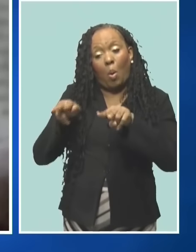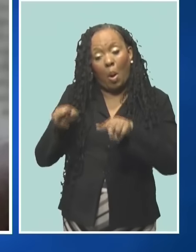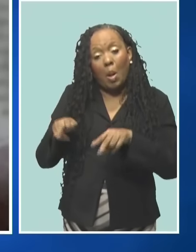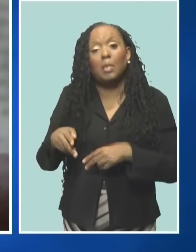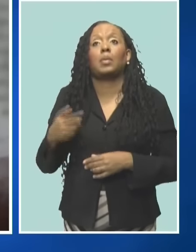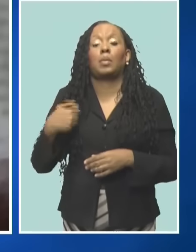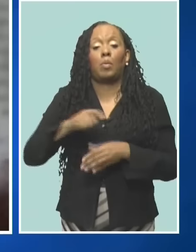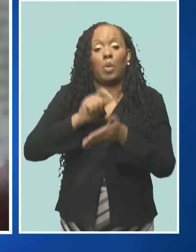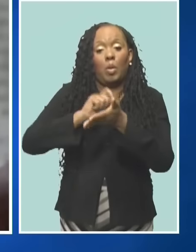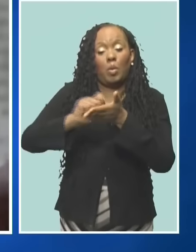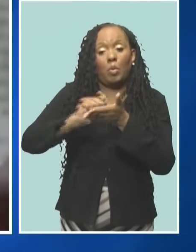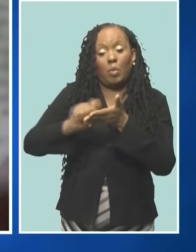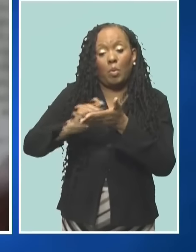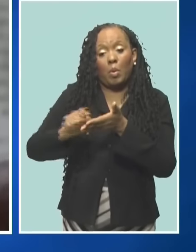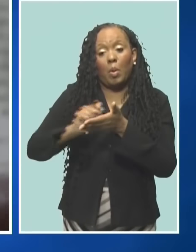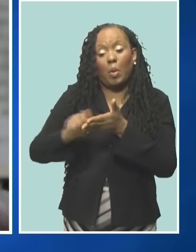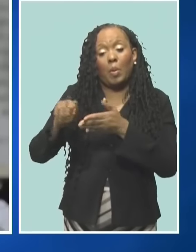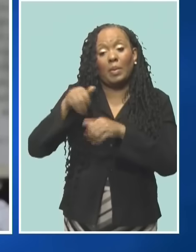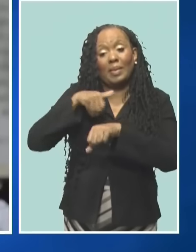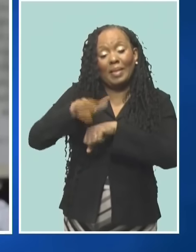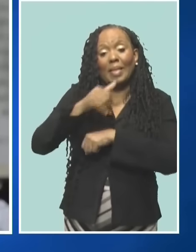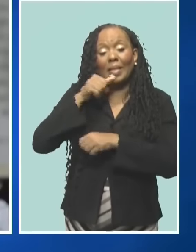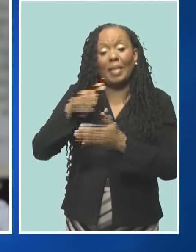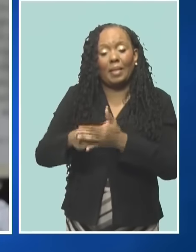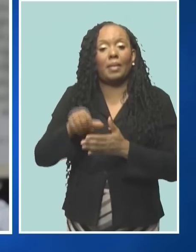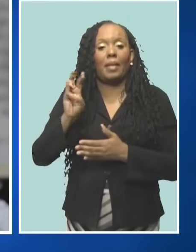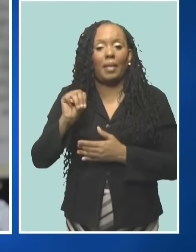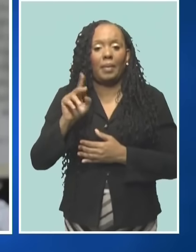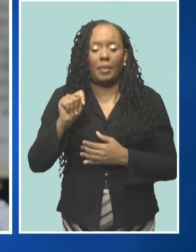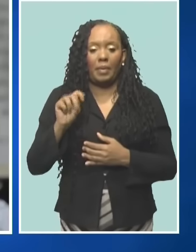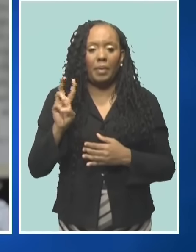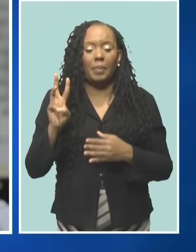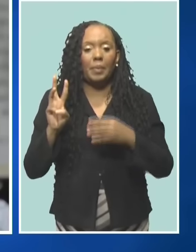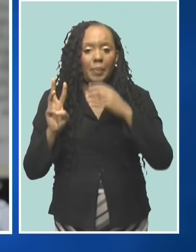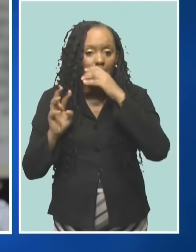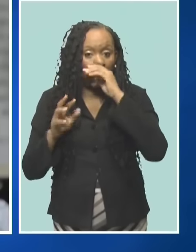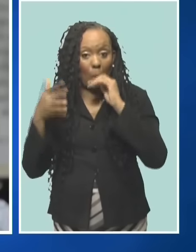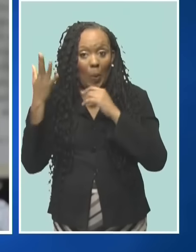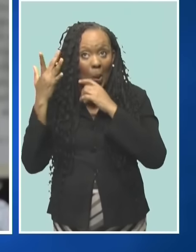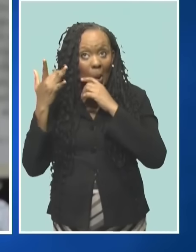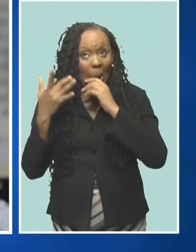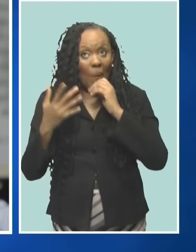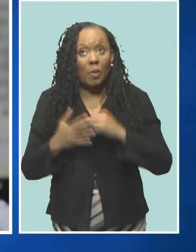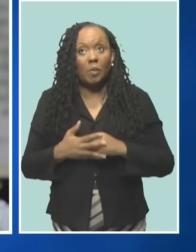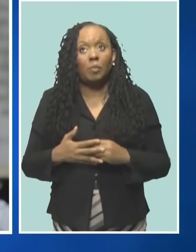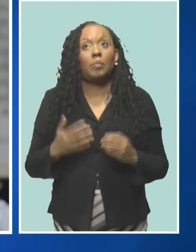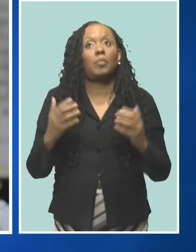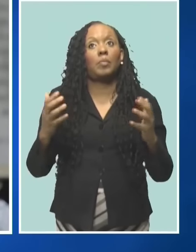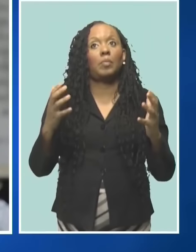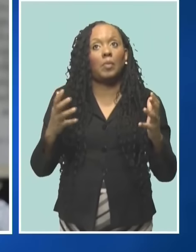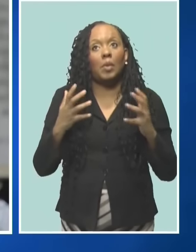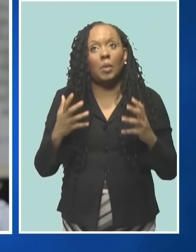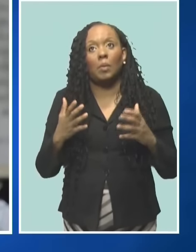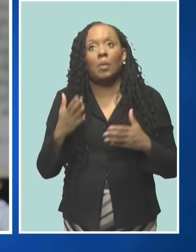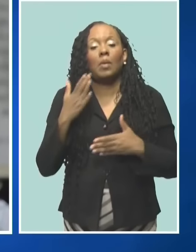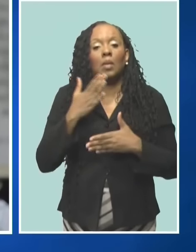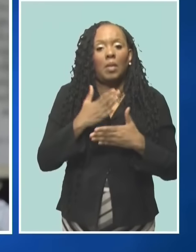ministry, MTW, to have some sleeping police put in the